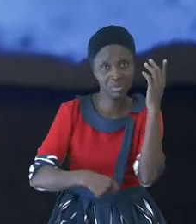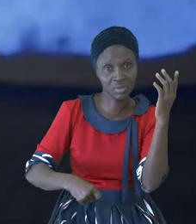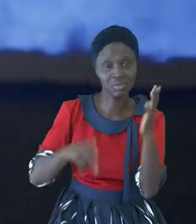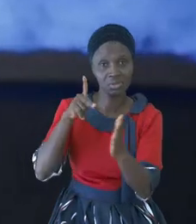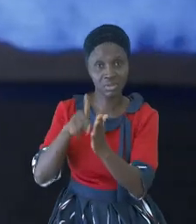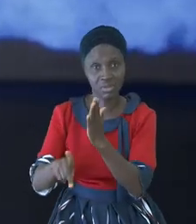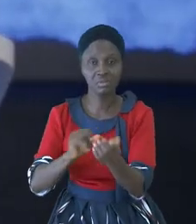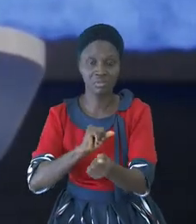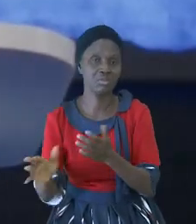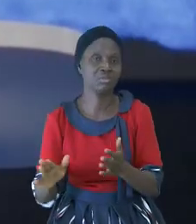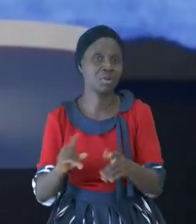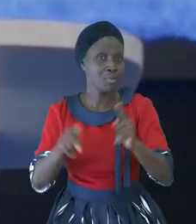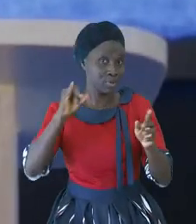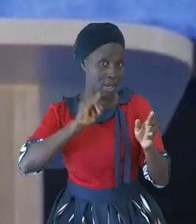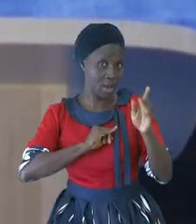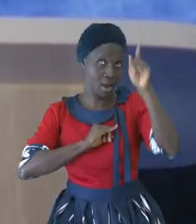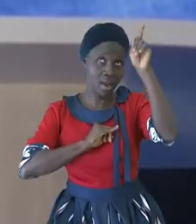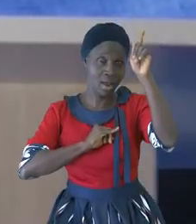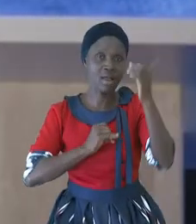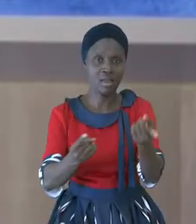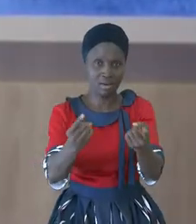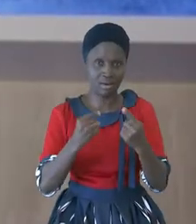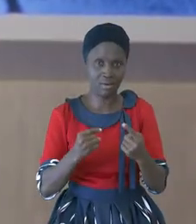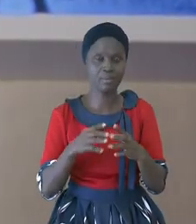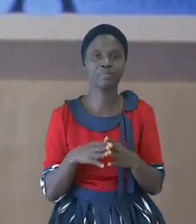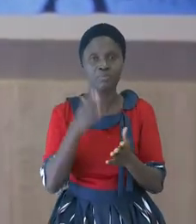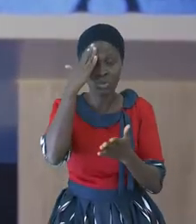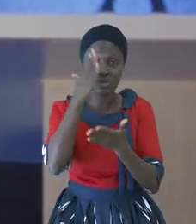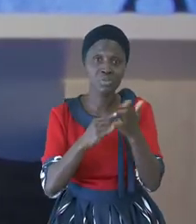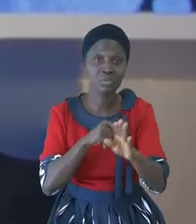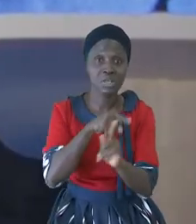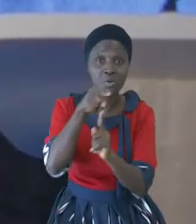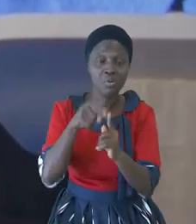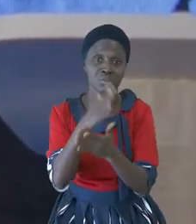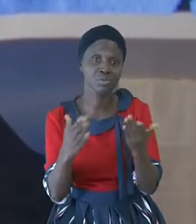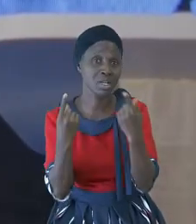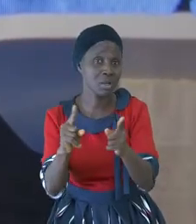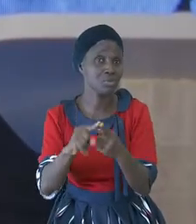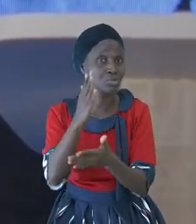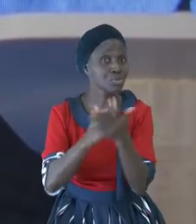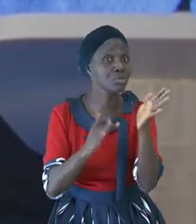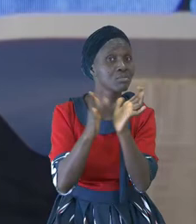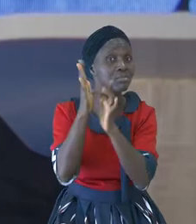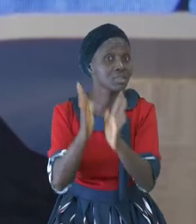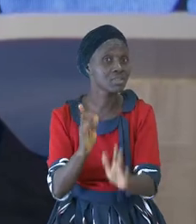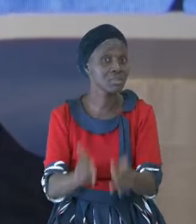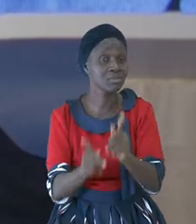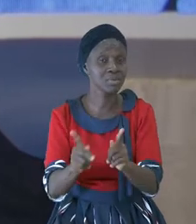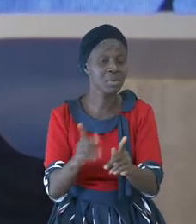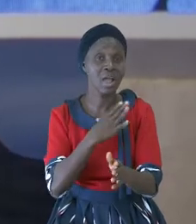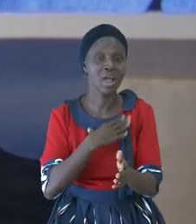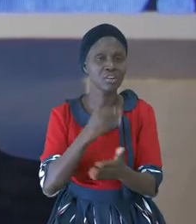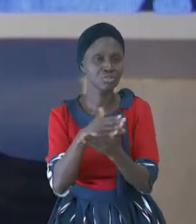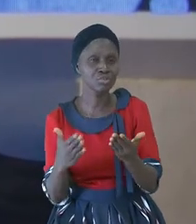You know, sometimes when some things happen to some believers, a Christian, and